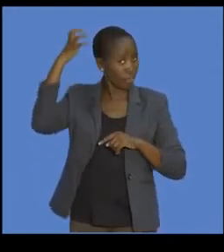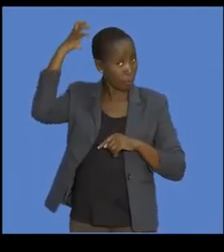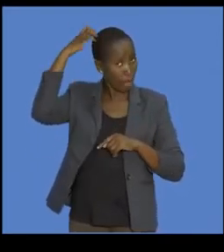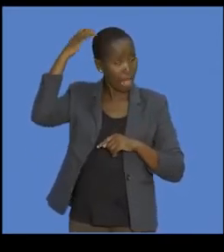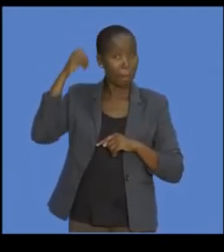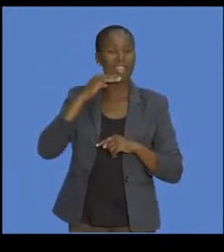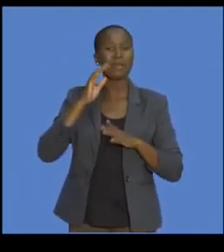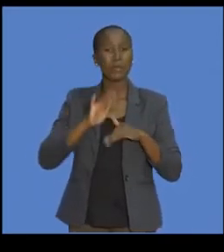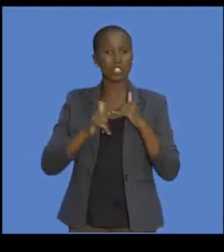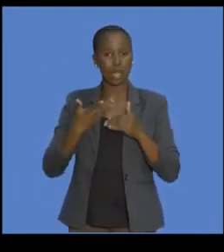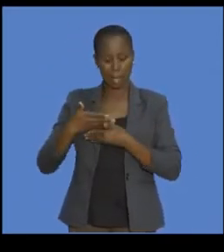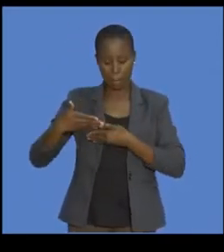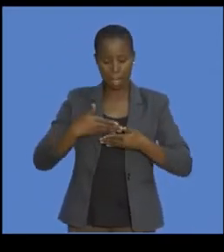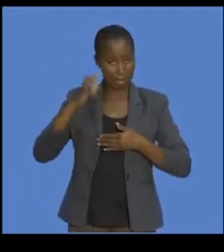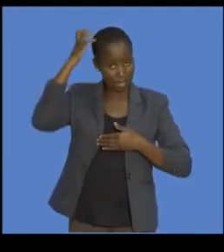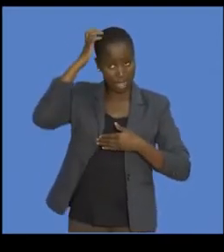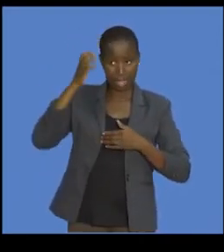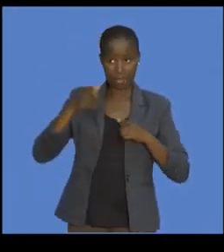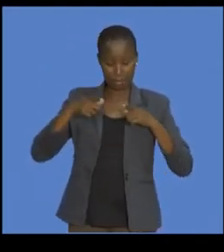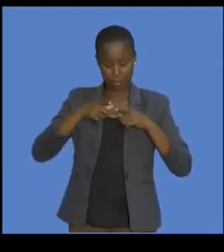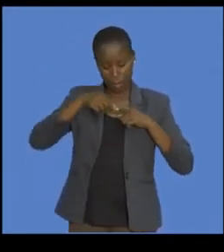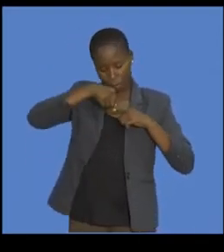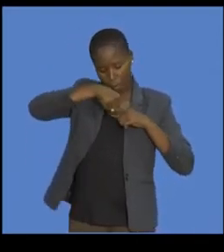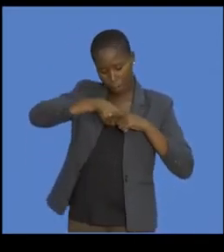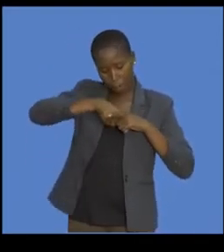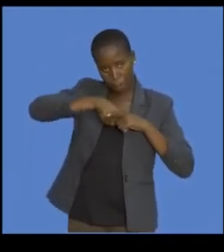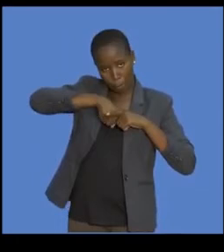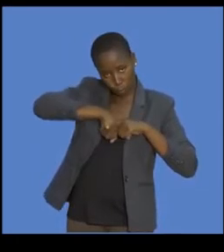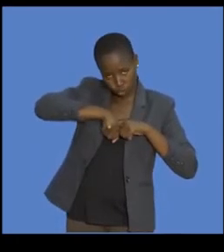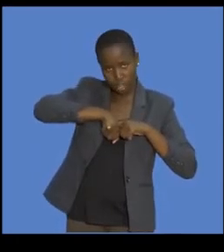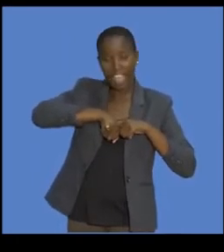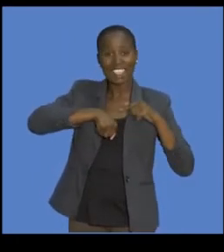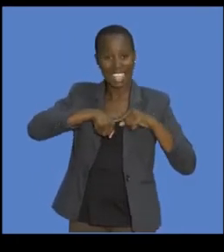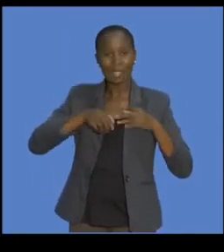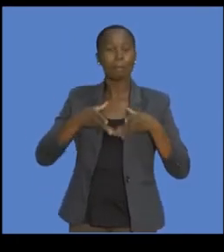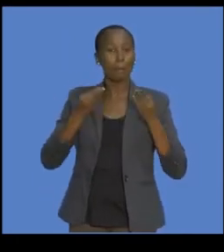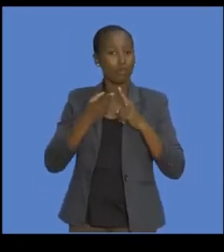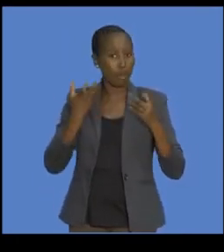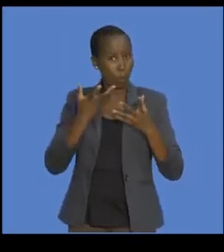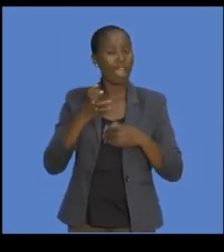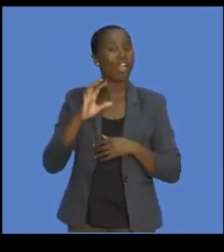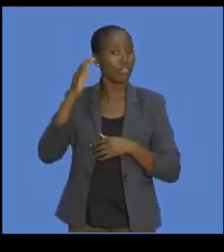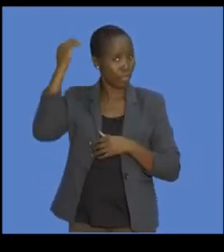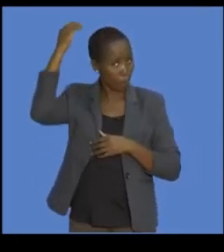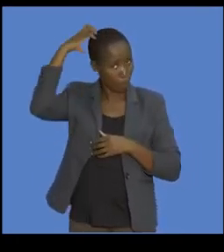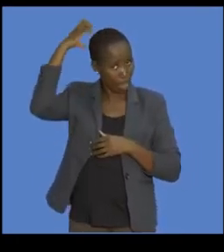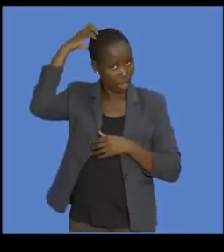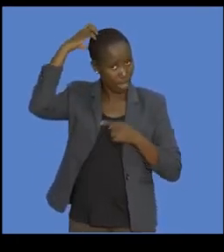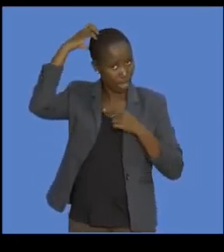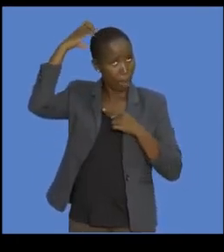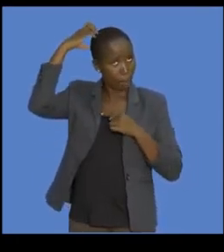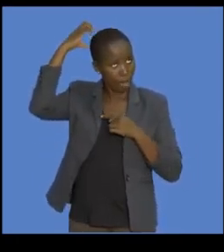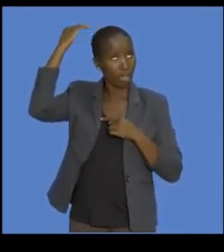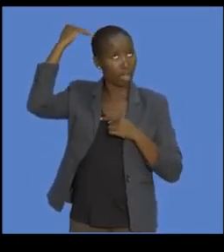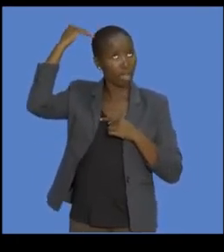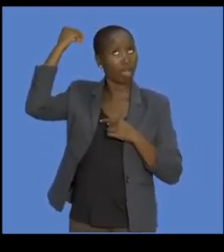baby's head pushes against the cervix, it sends impulses to the brain. The brain then recognizes that